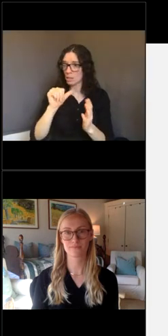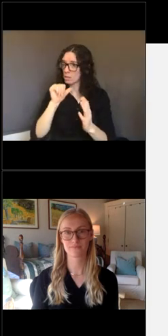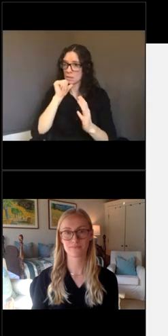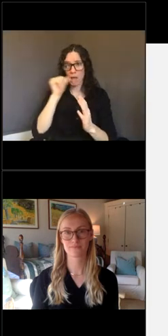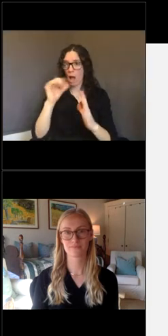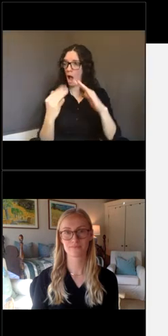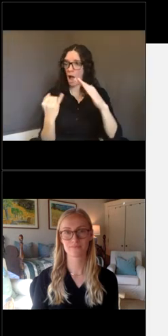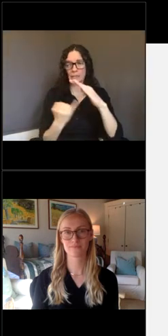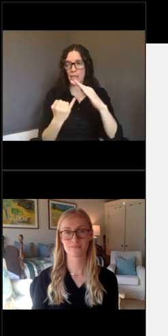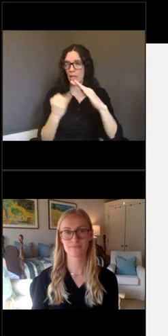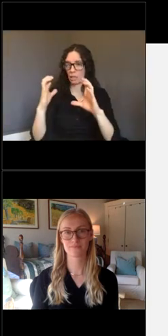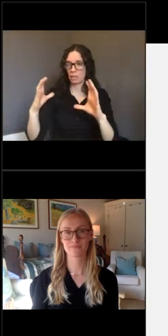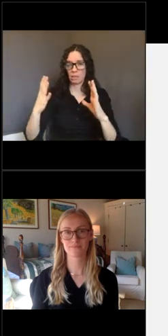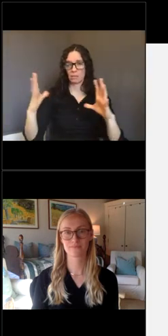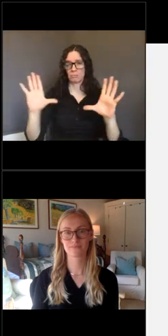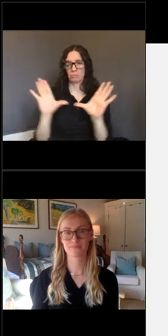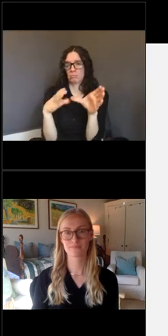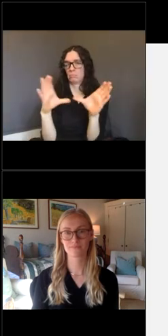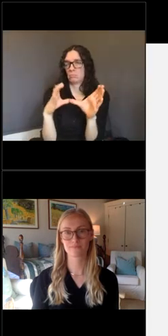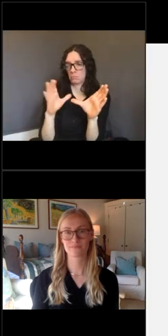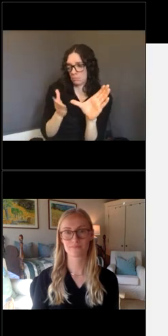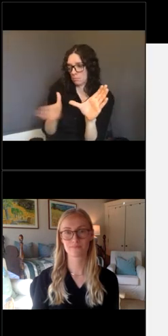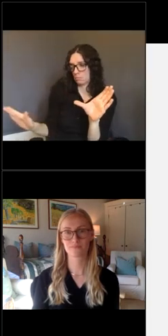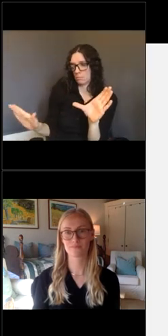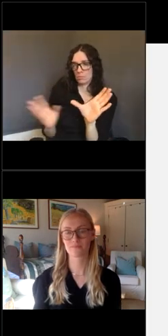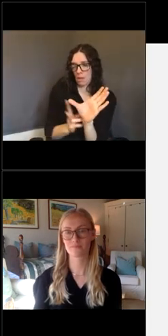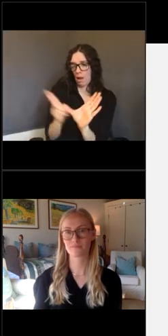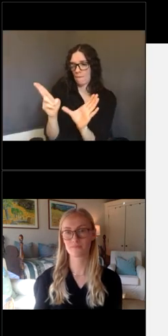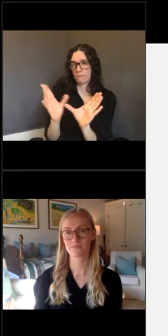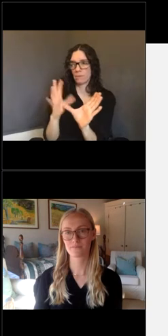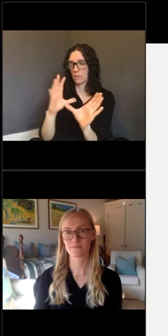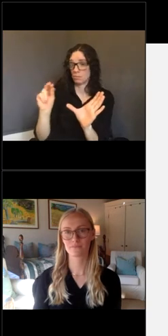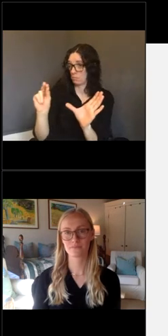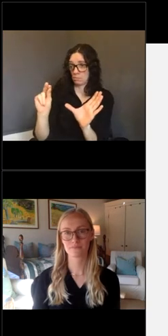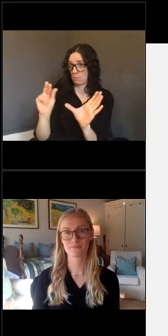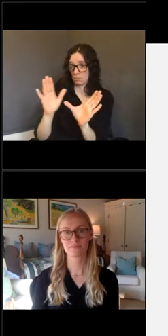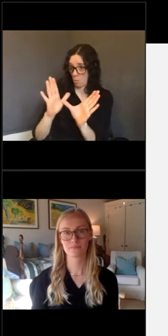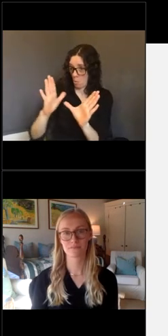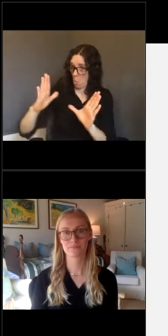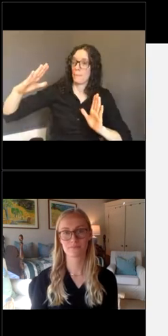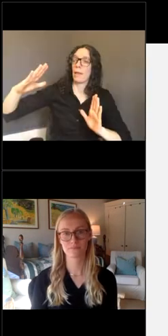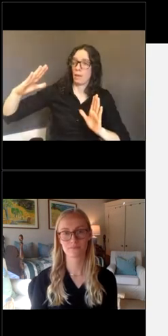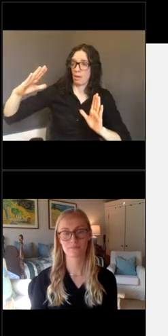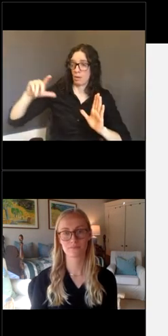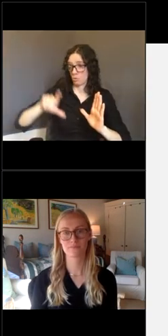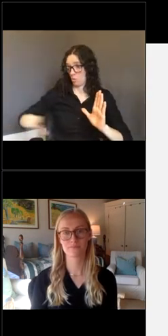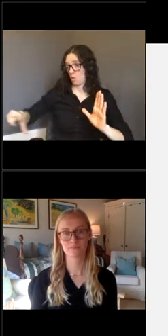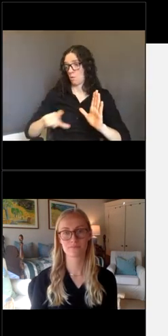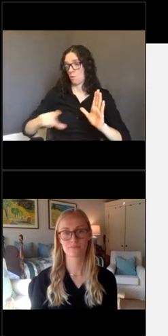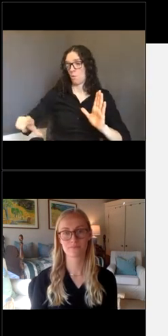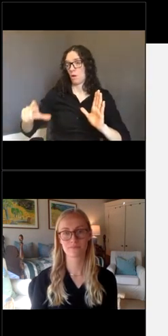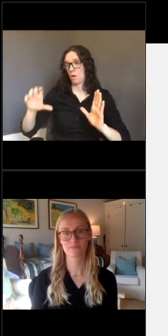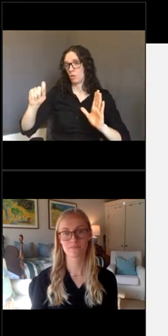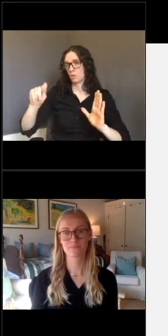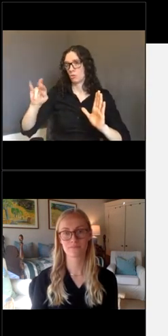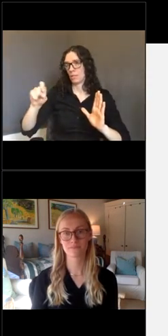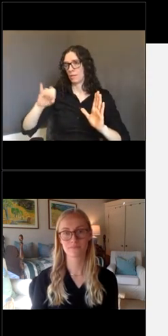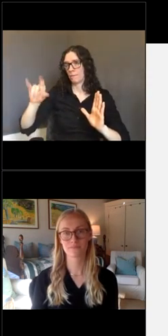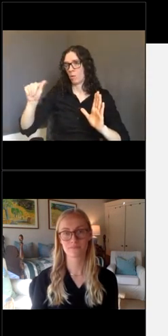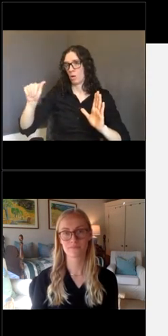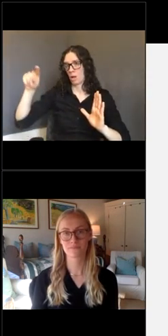Connectivity functions move from outside the Gulf through the Straits of Florida into the Gulf and then back